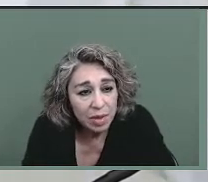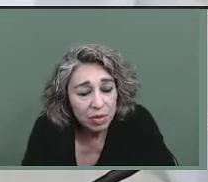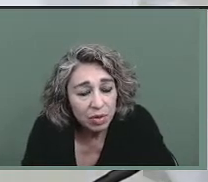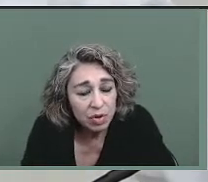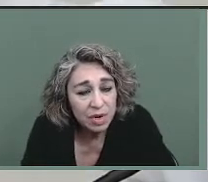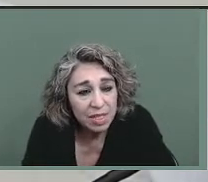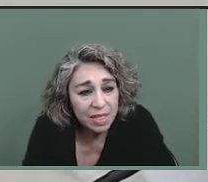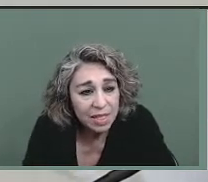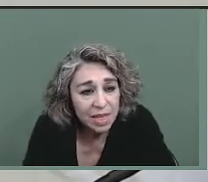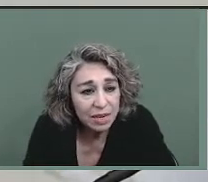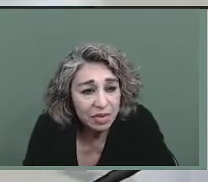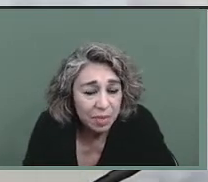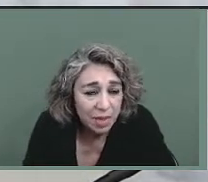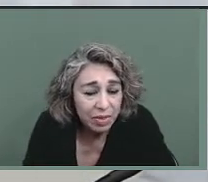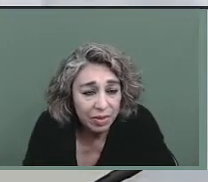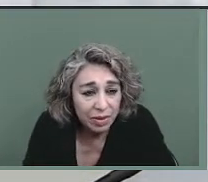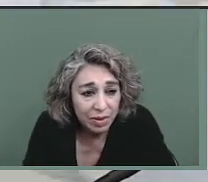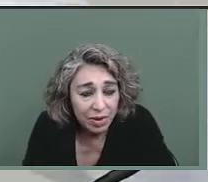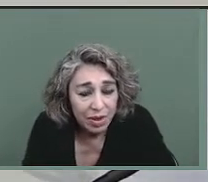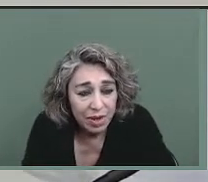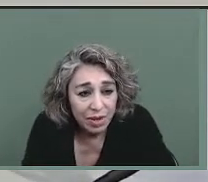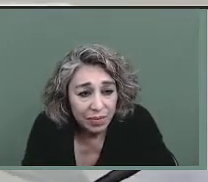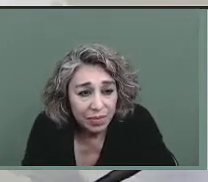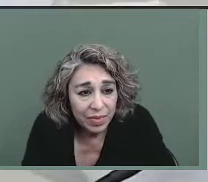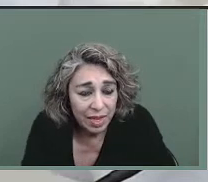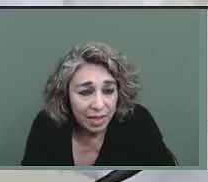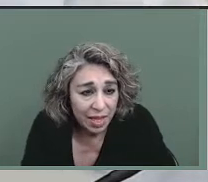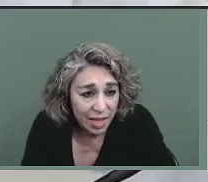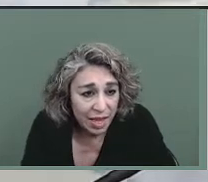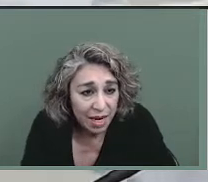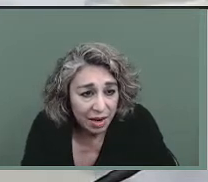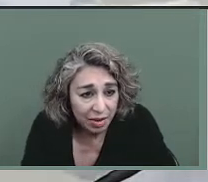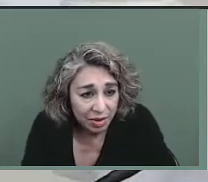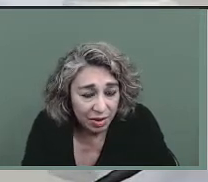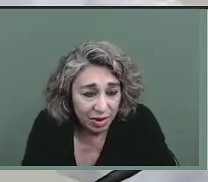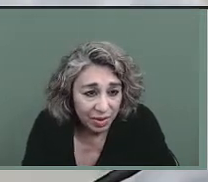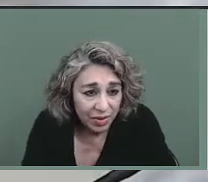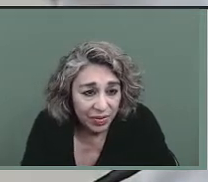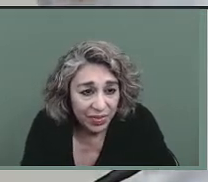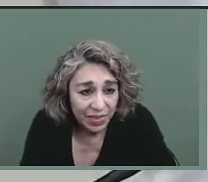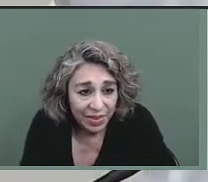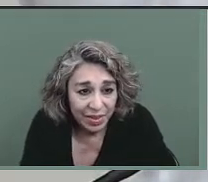him $3,600 a month that they get here.